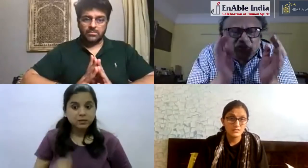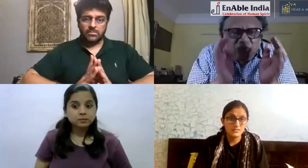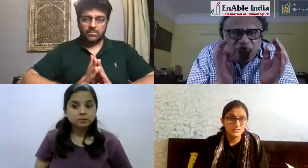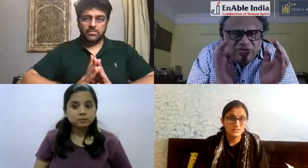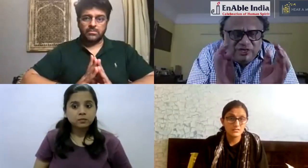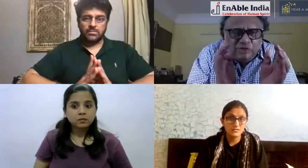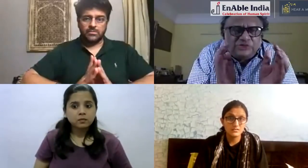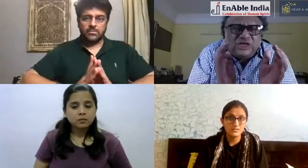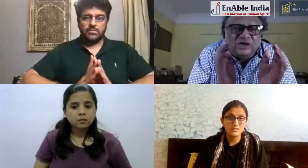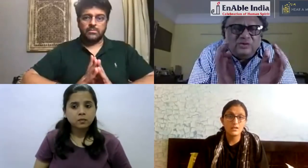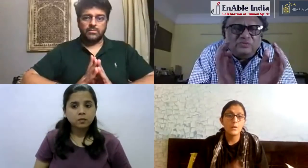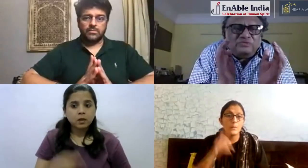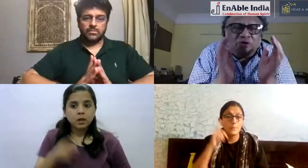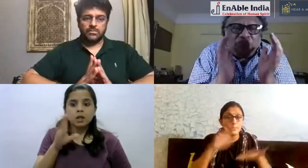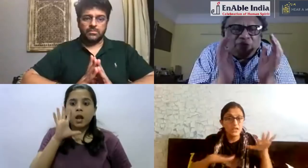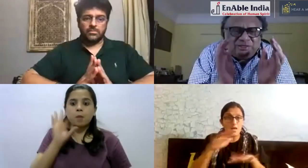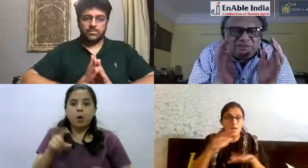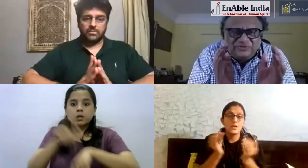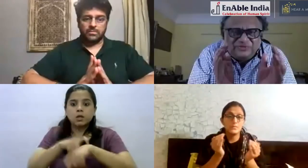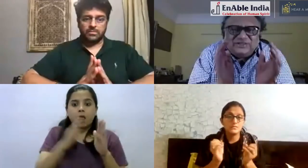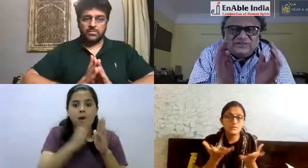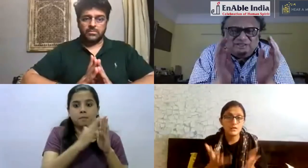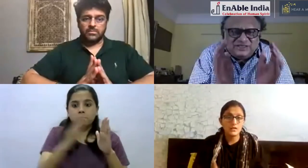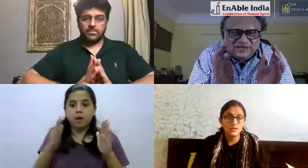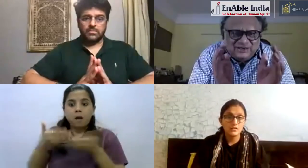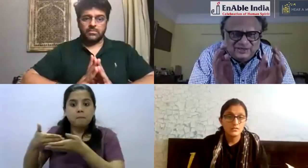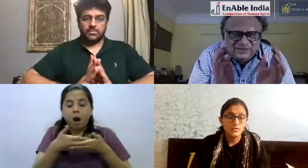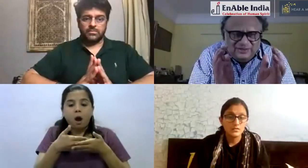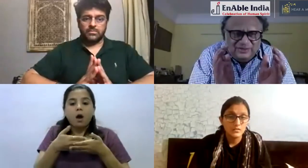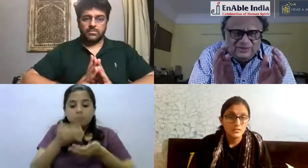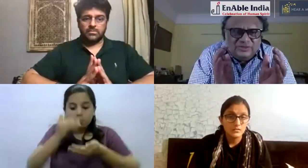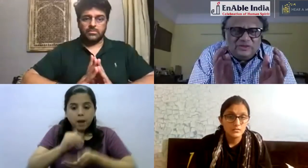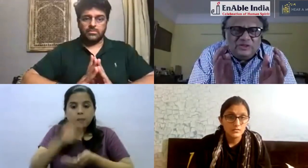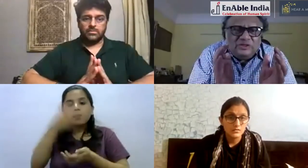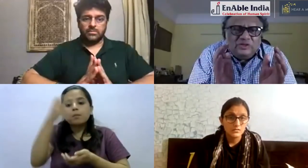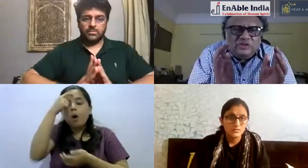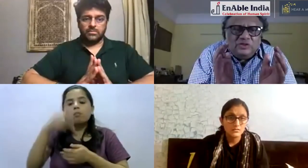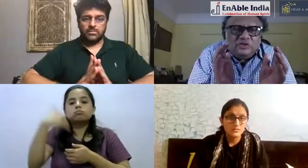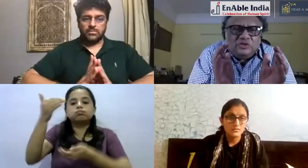that is very crucial for birth defects, etc.